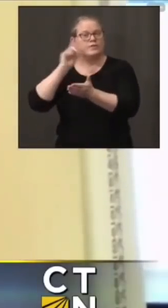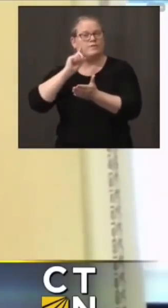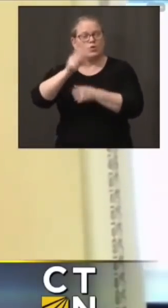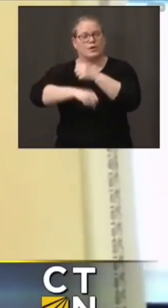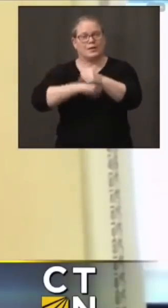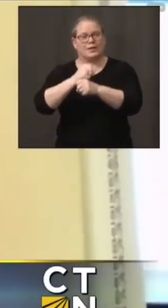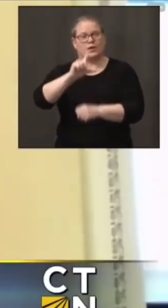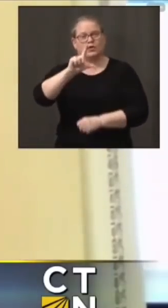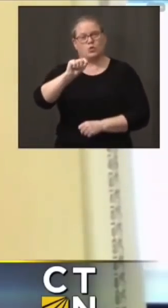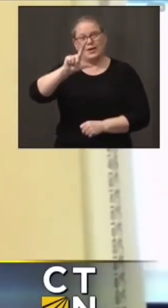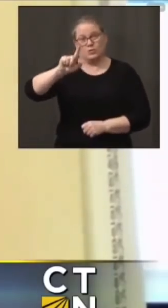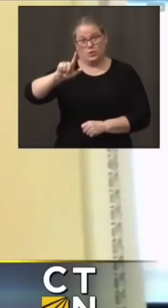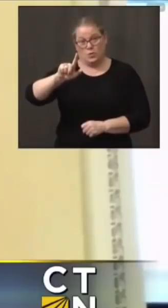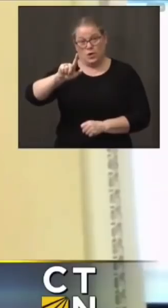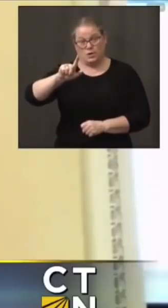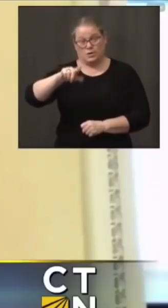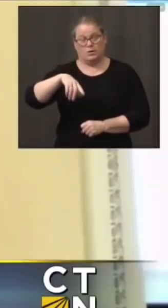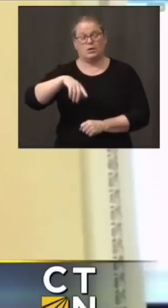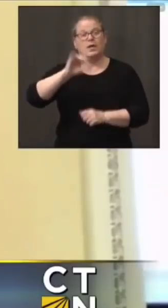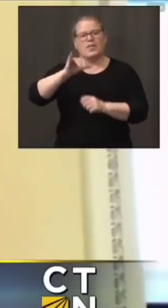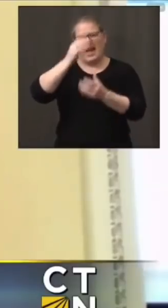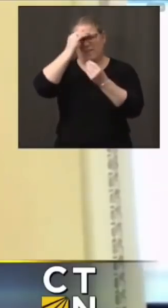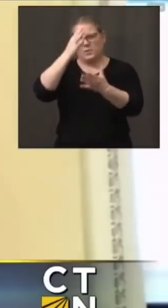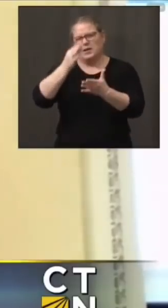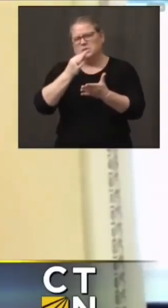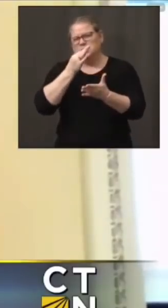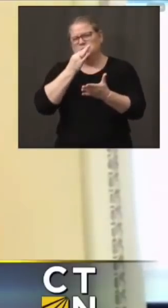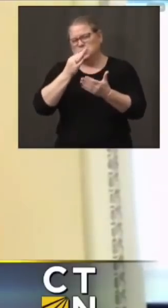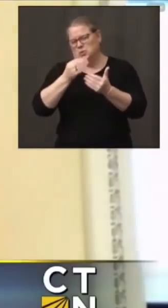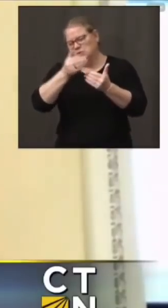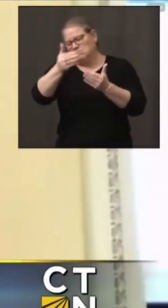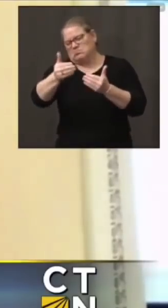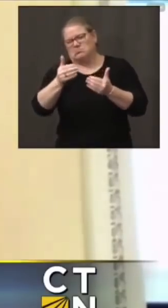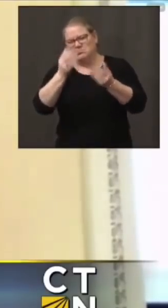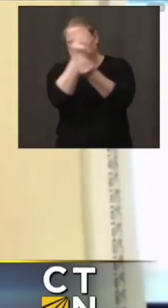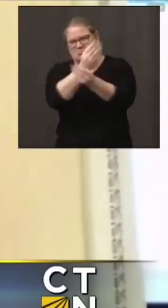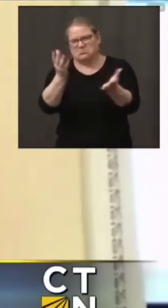2021, and that information will be forthcoming